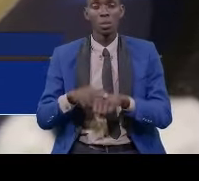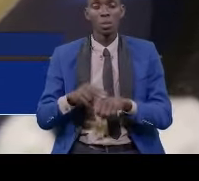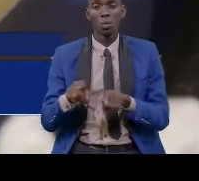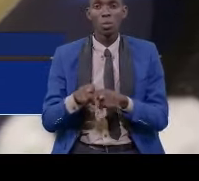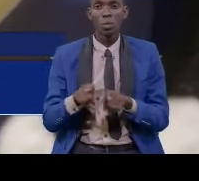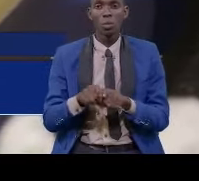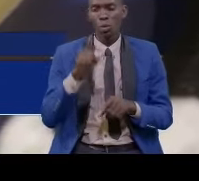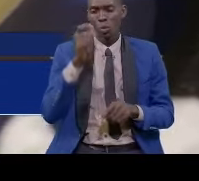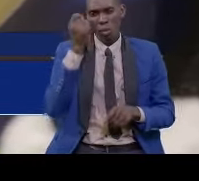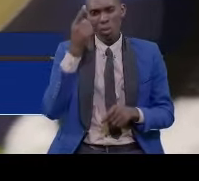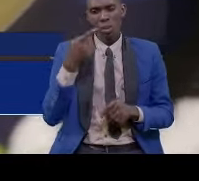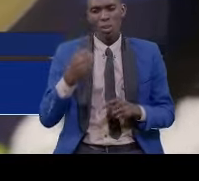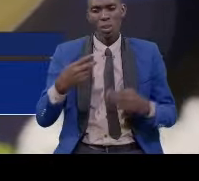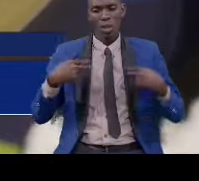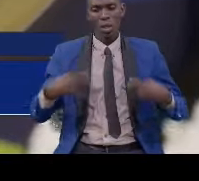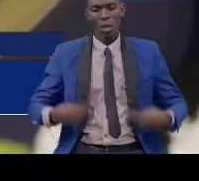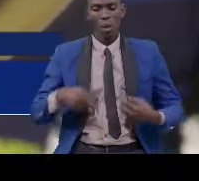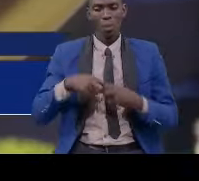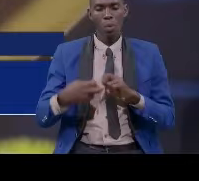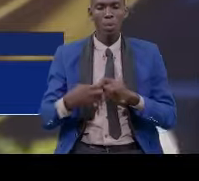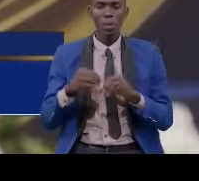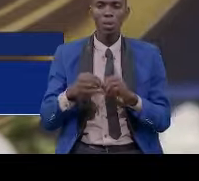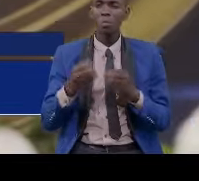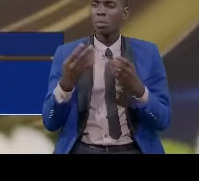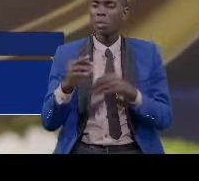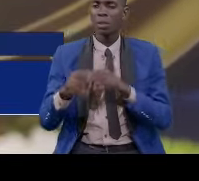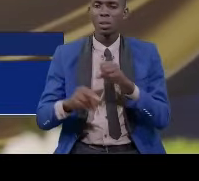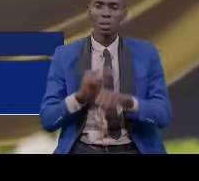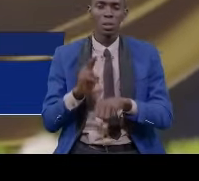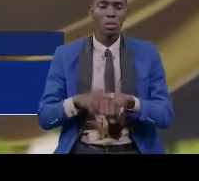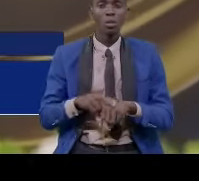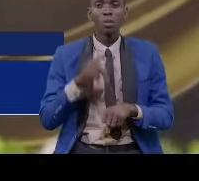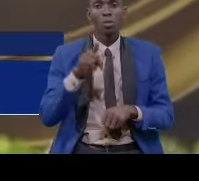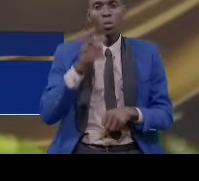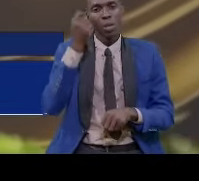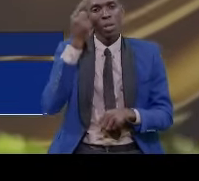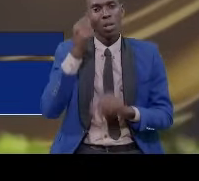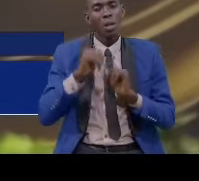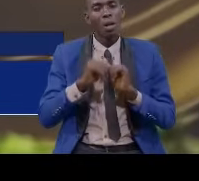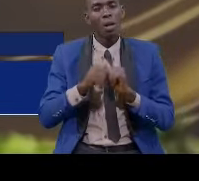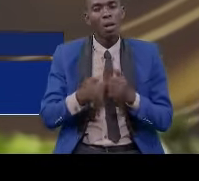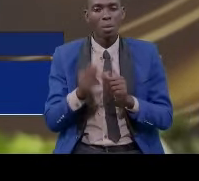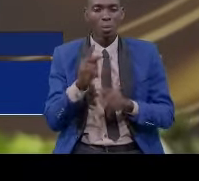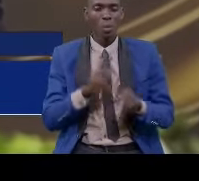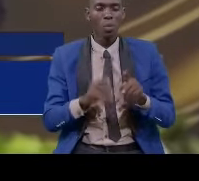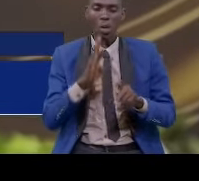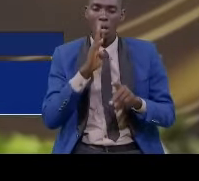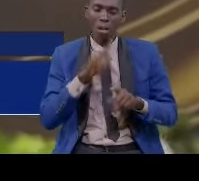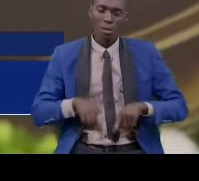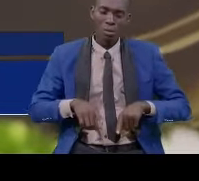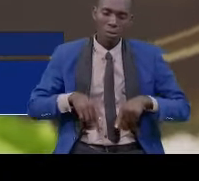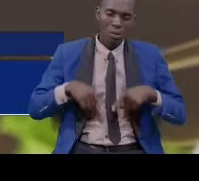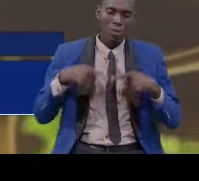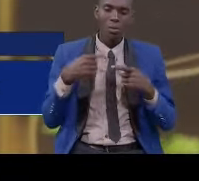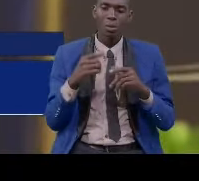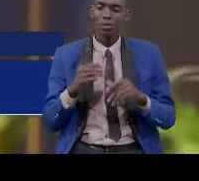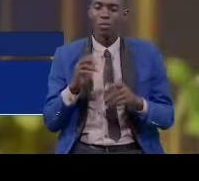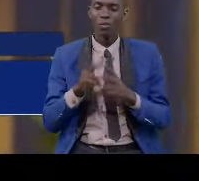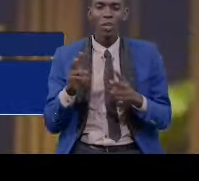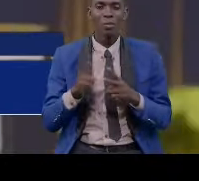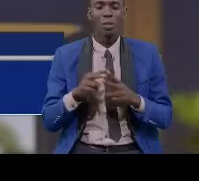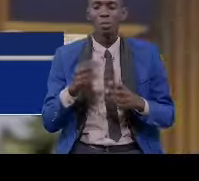But then again, I'm not here to talk about a controversy. All right. Because he has already stated very clearly